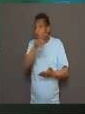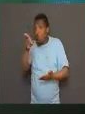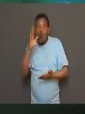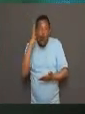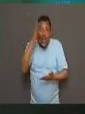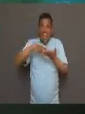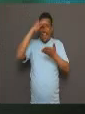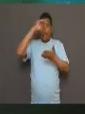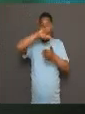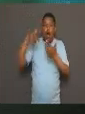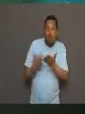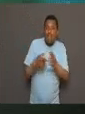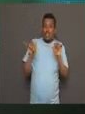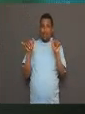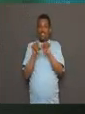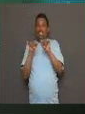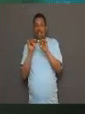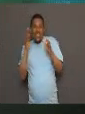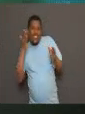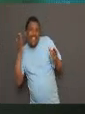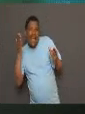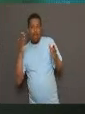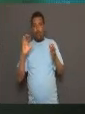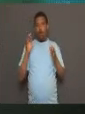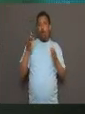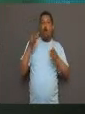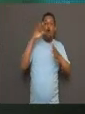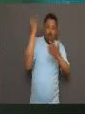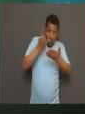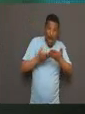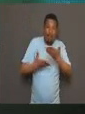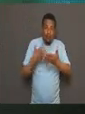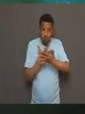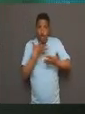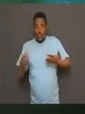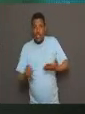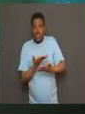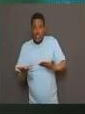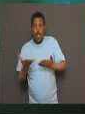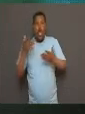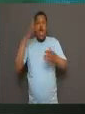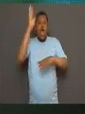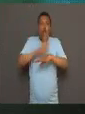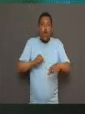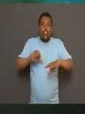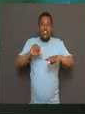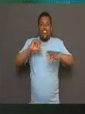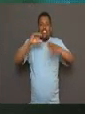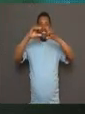lesson, you will learn about a specific type of map projection